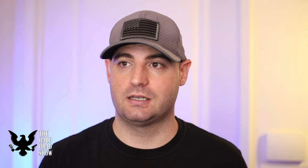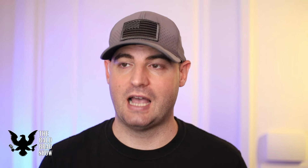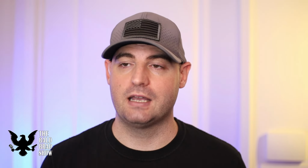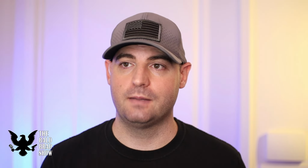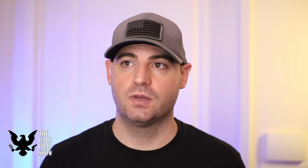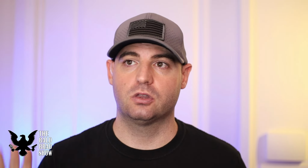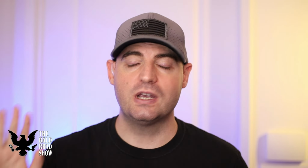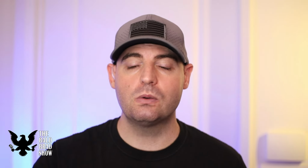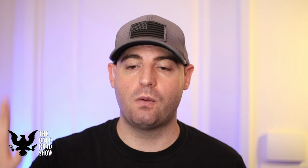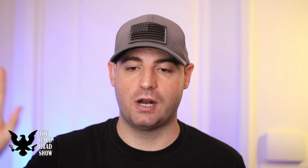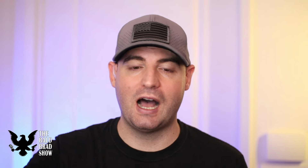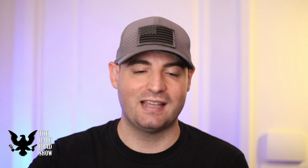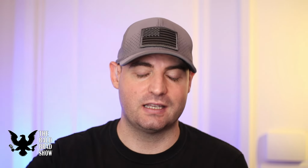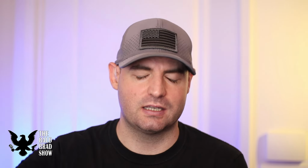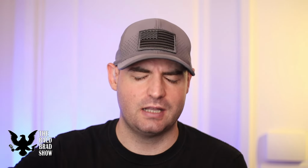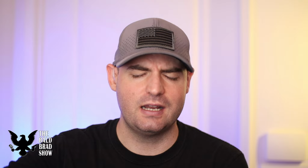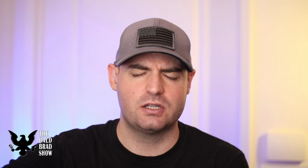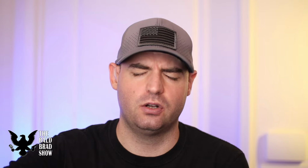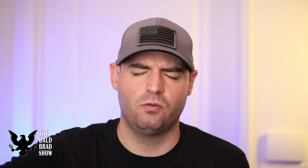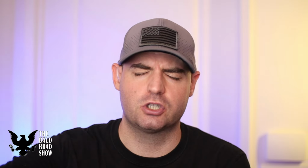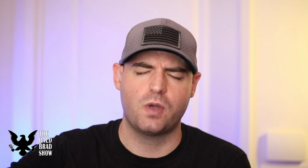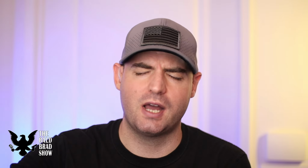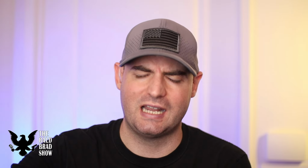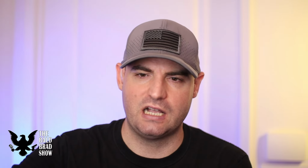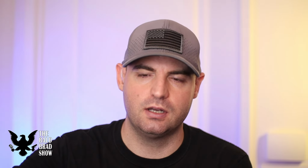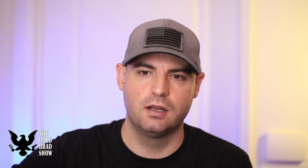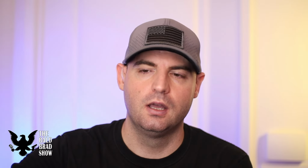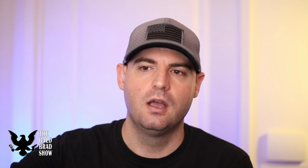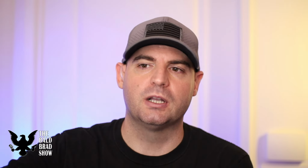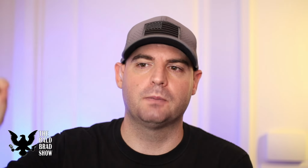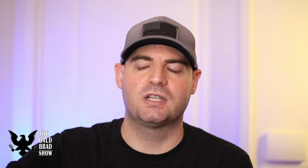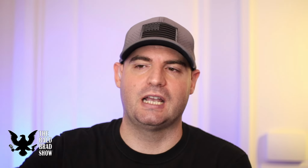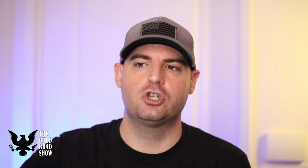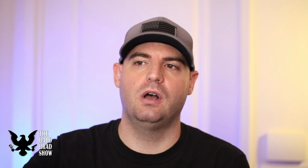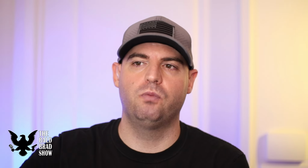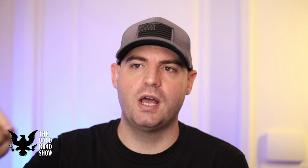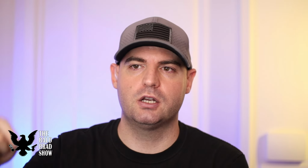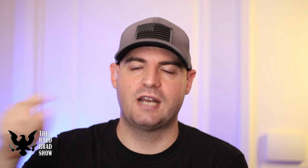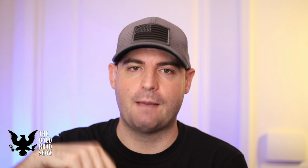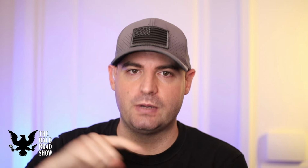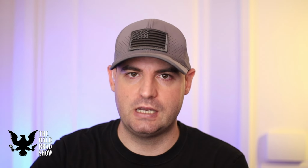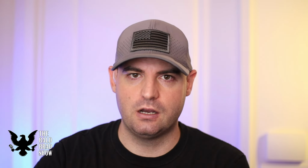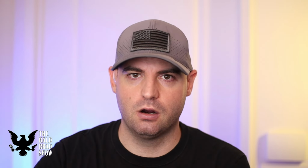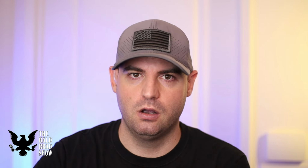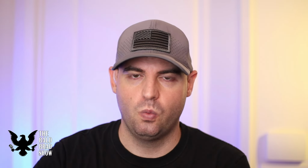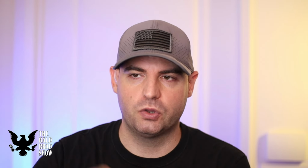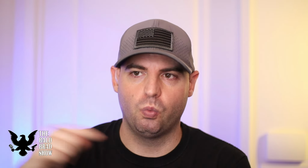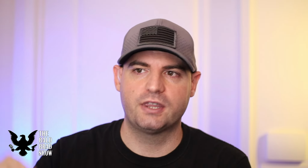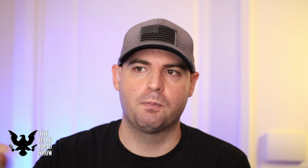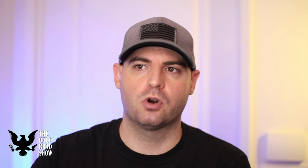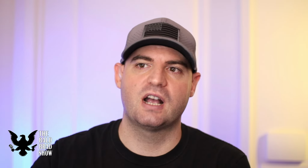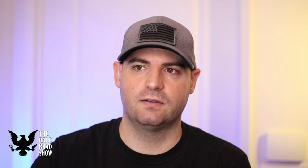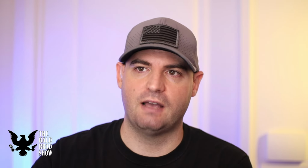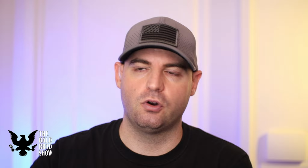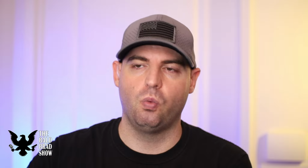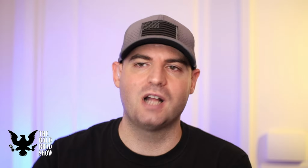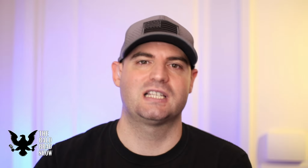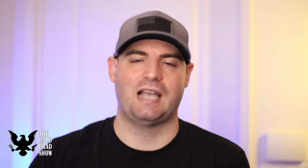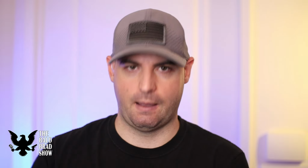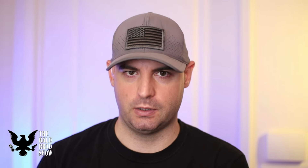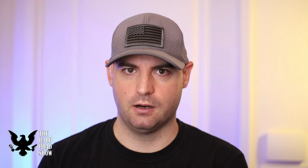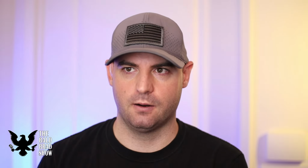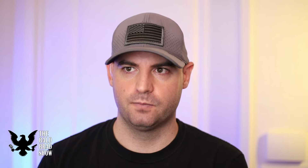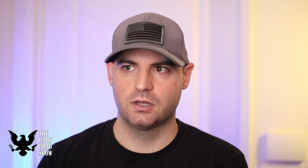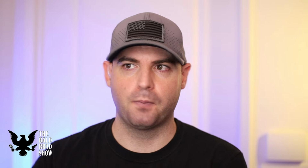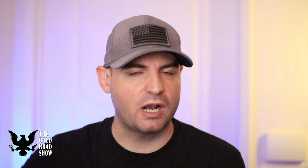as a society. The reason why I want to highlight this is not necessarily what's going on in England, but the potential of what could happen here with what the progressive left wants